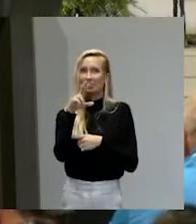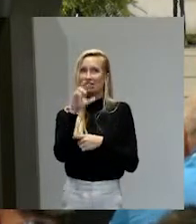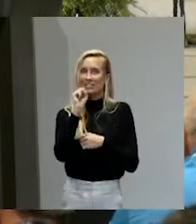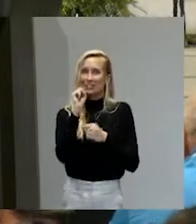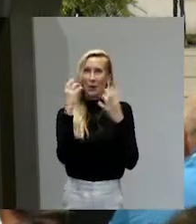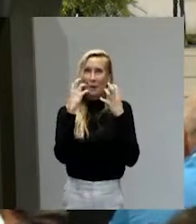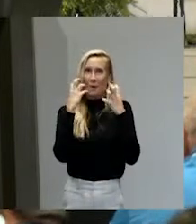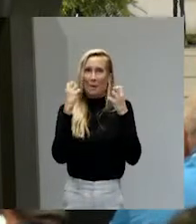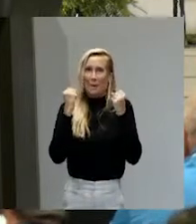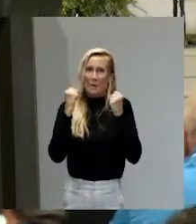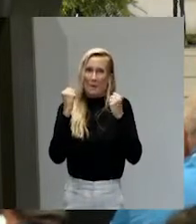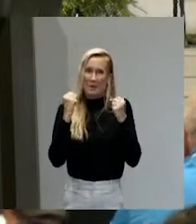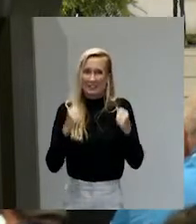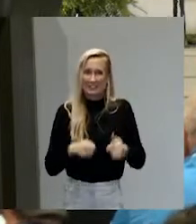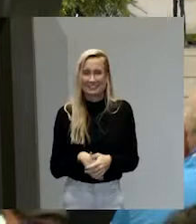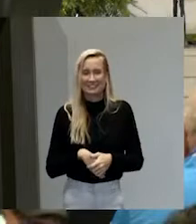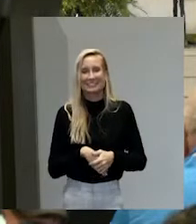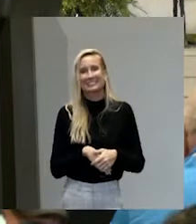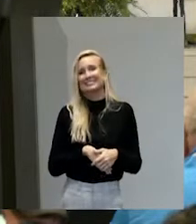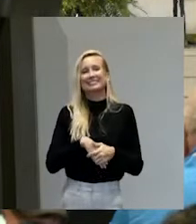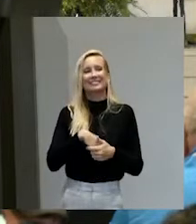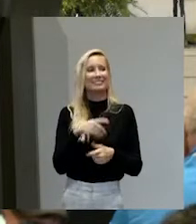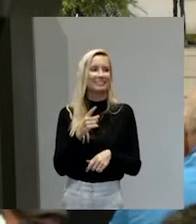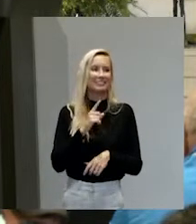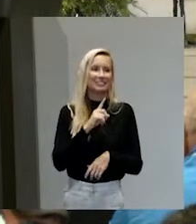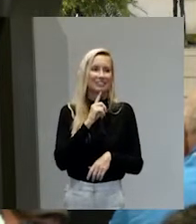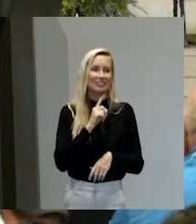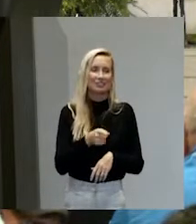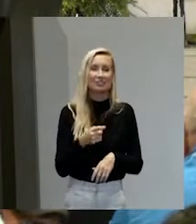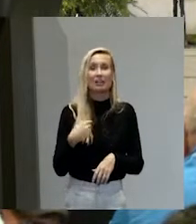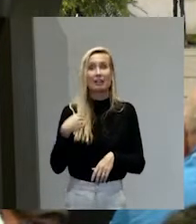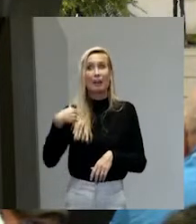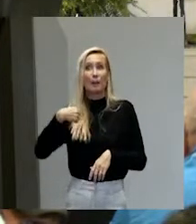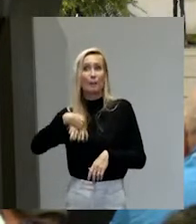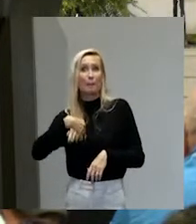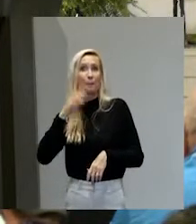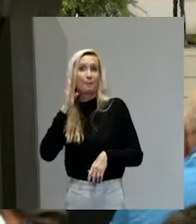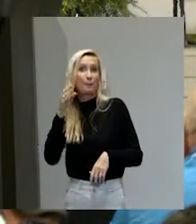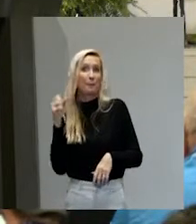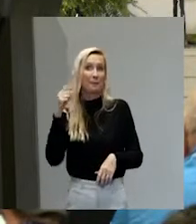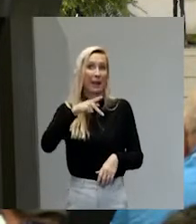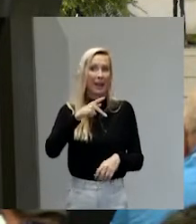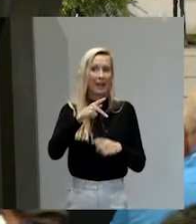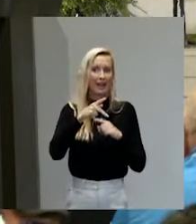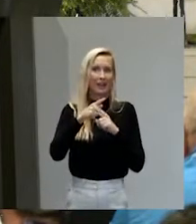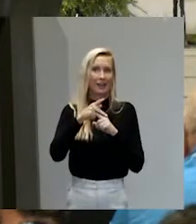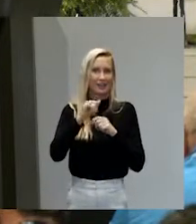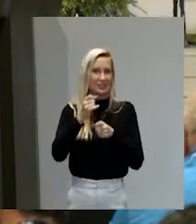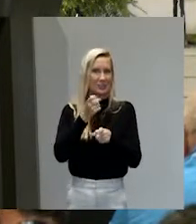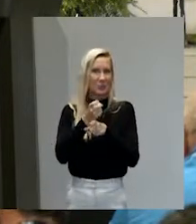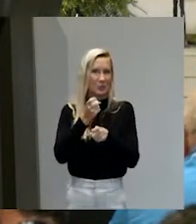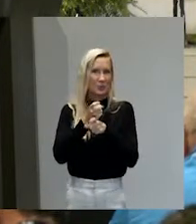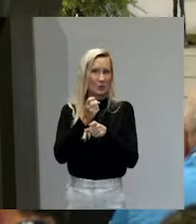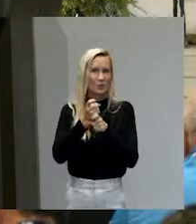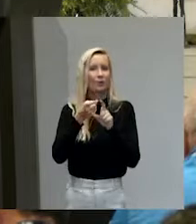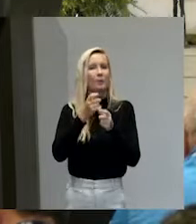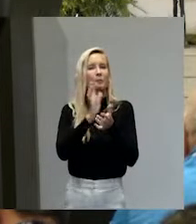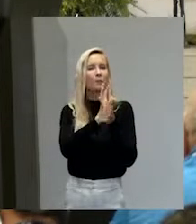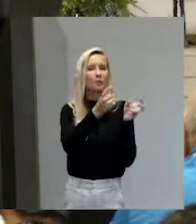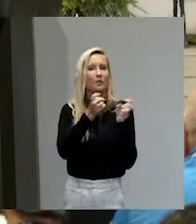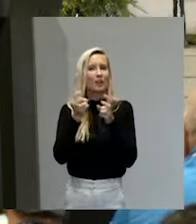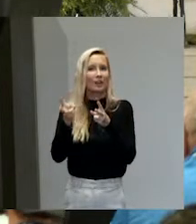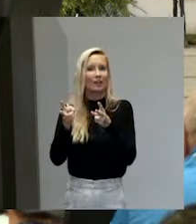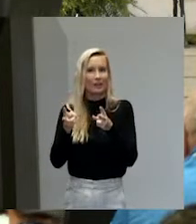Which I'm incidentally remembering, I improvised an "I'll be back" joke in the thing that they didn't put in. Big mistake. They cut it? They cut it. Well, why would I be doing